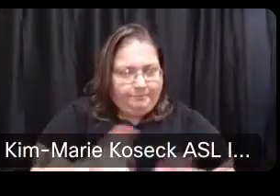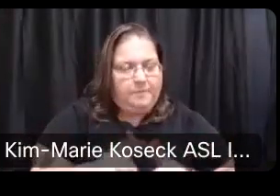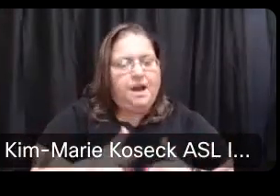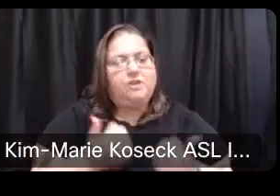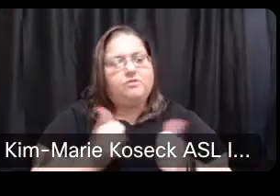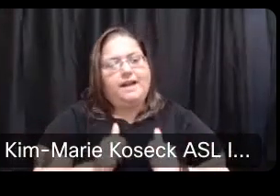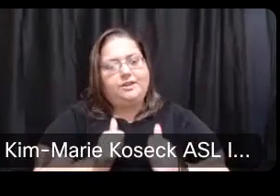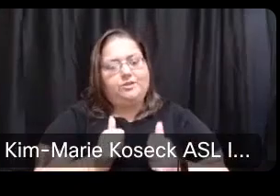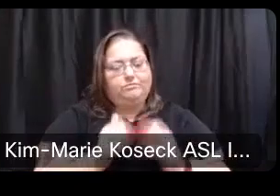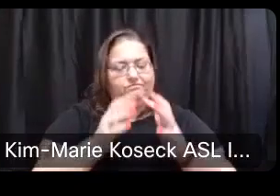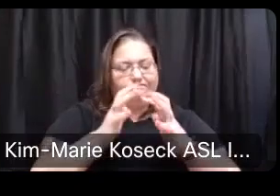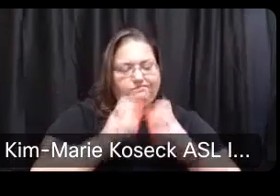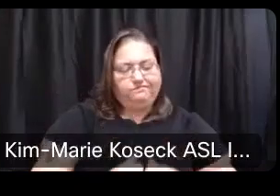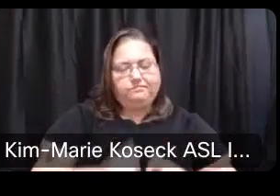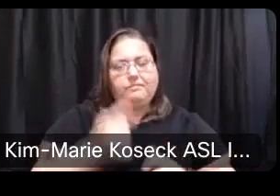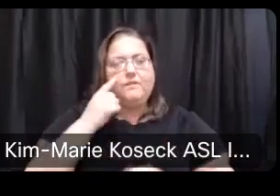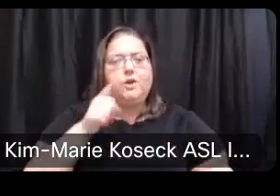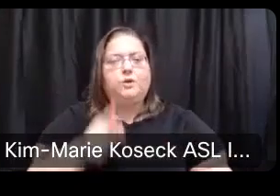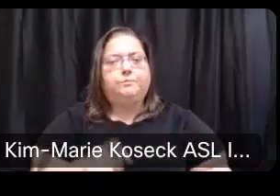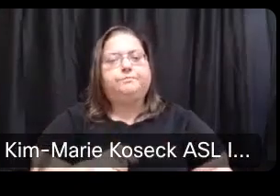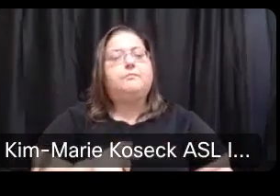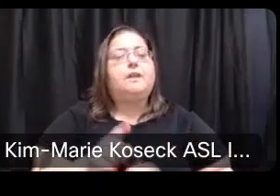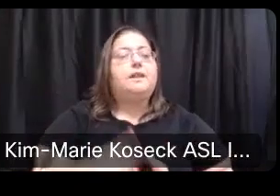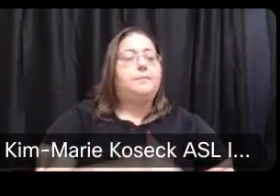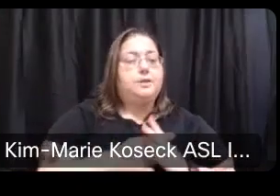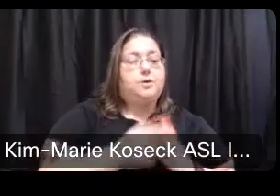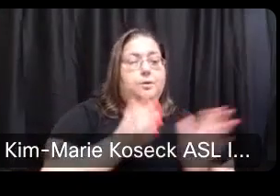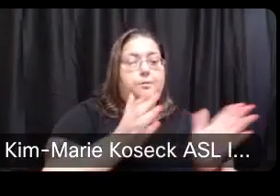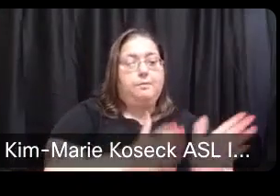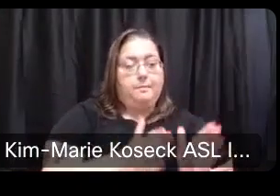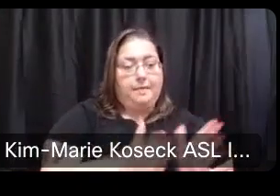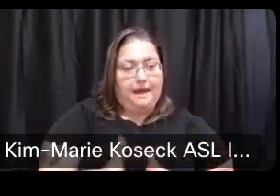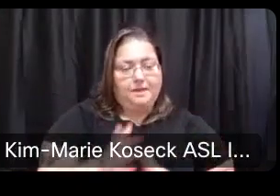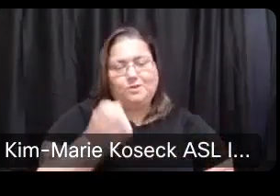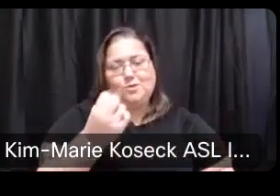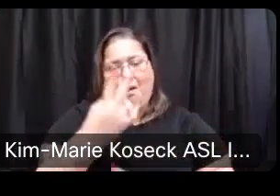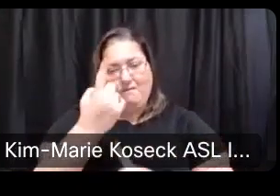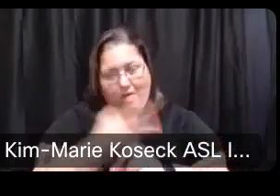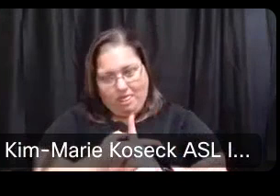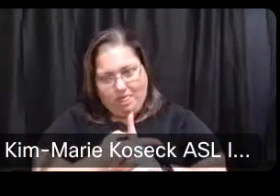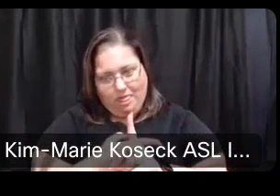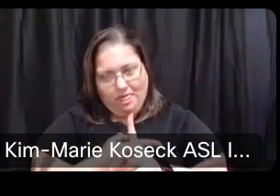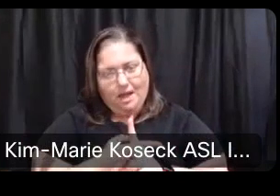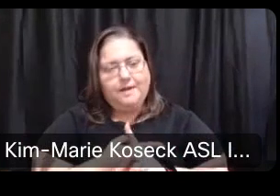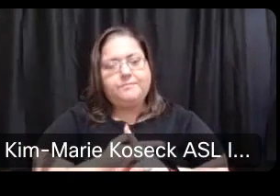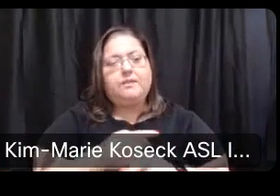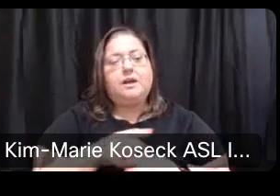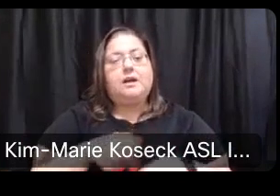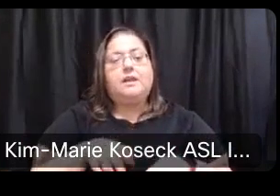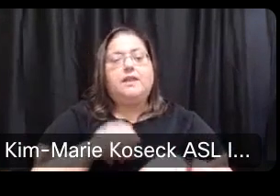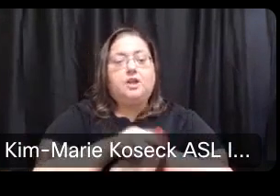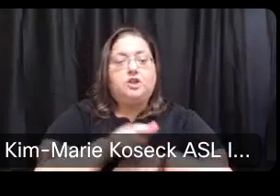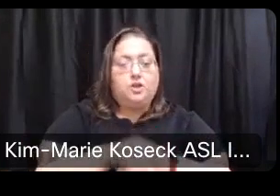try to break it down for you. The initial planning phase spanned 12 months, during which the consultants focused